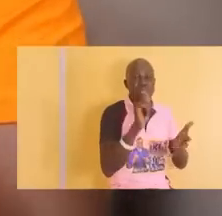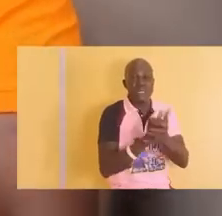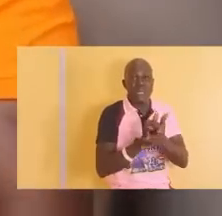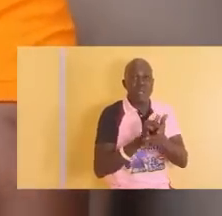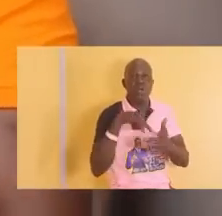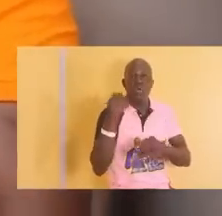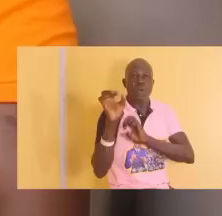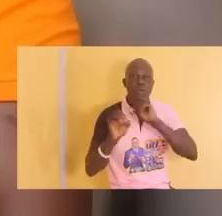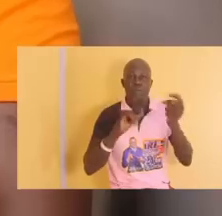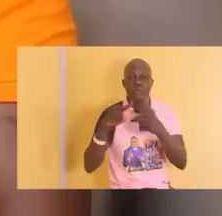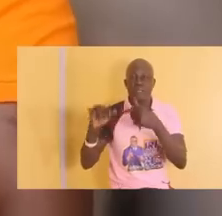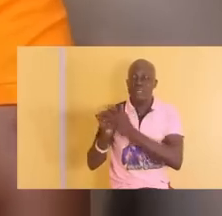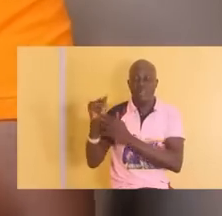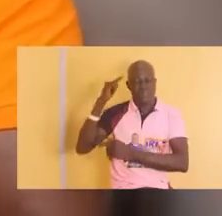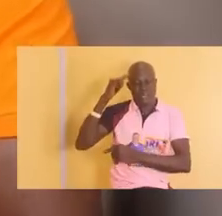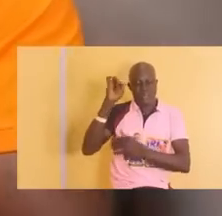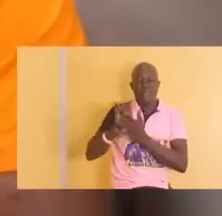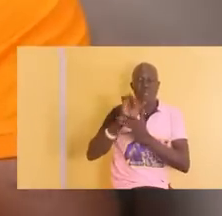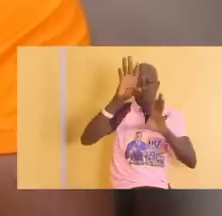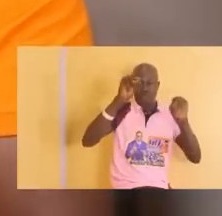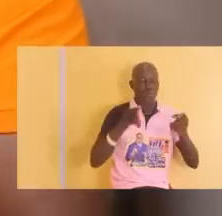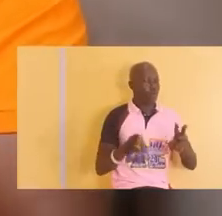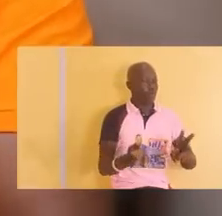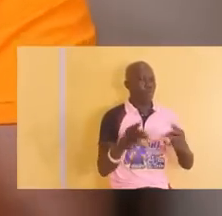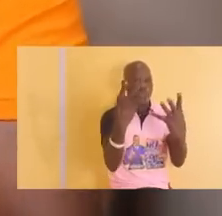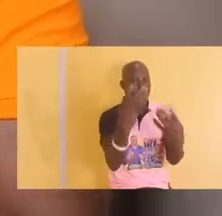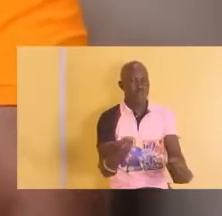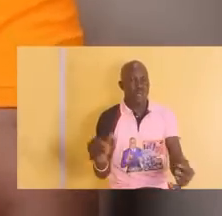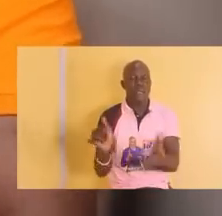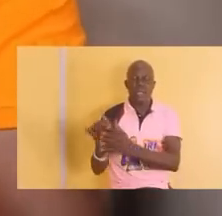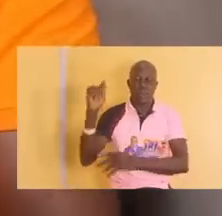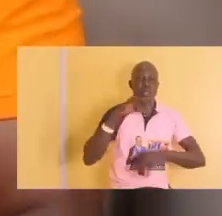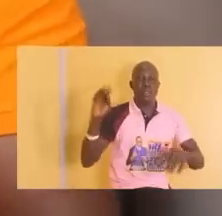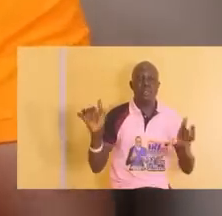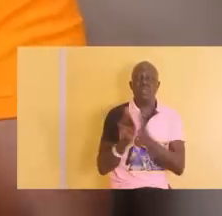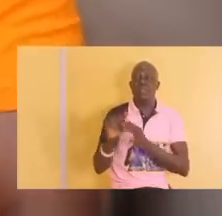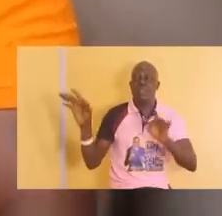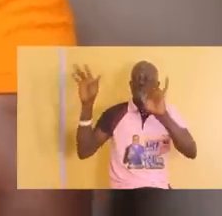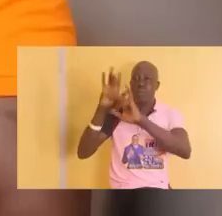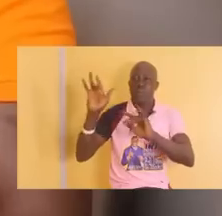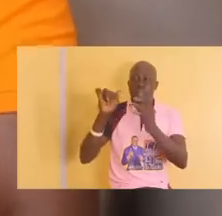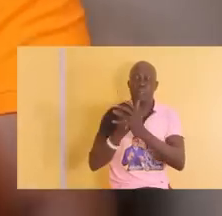that where you think there is no way or solution, you think that is the end.